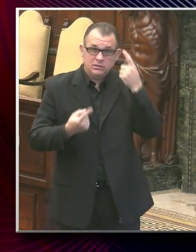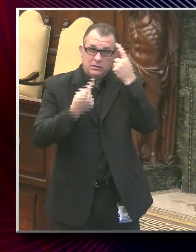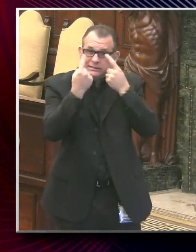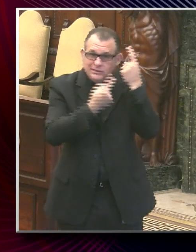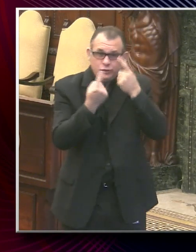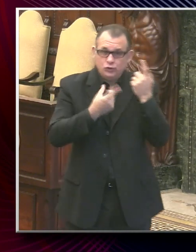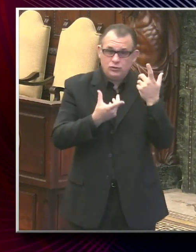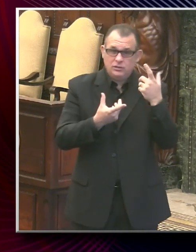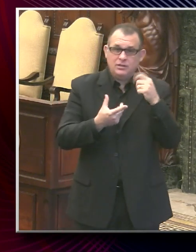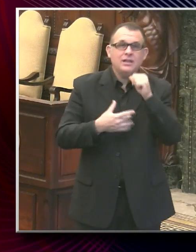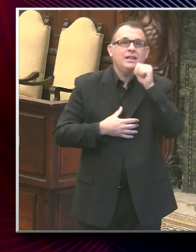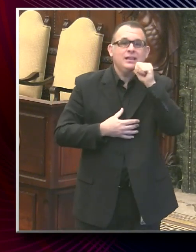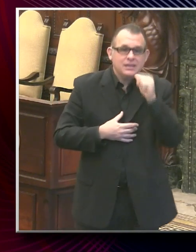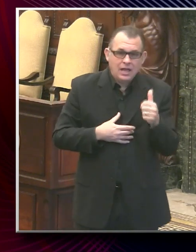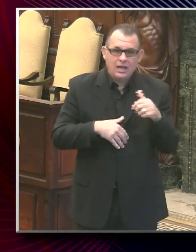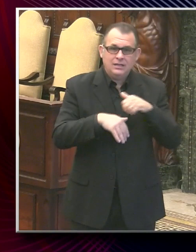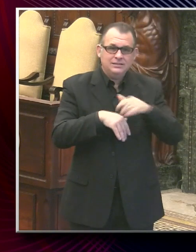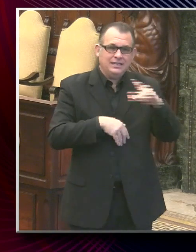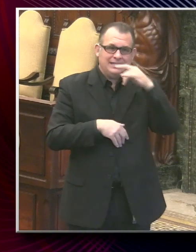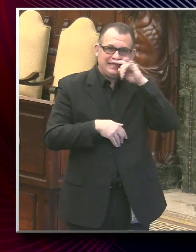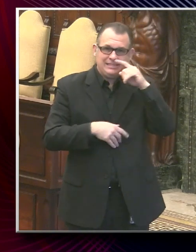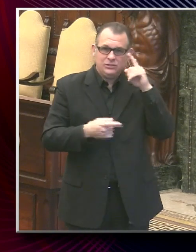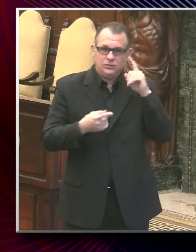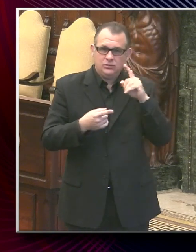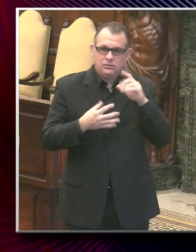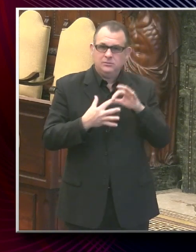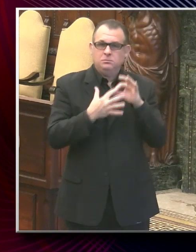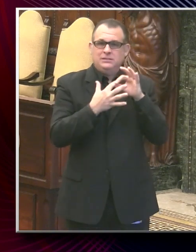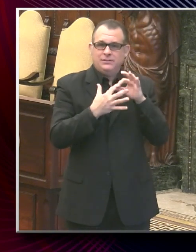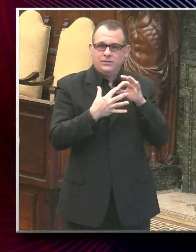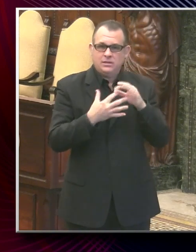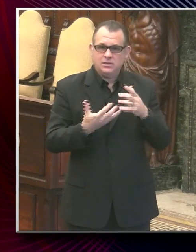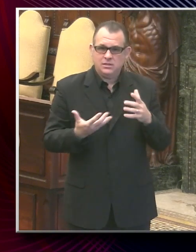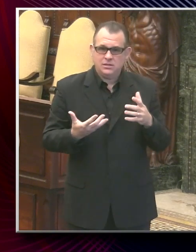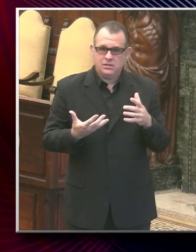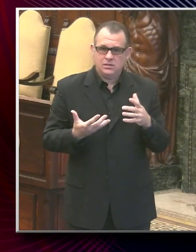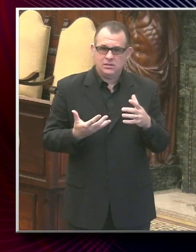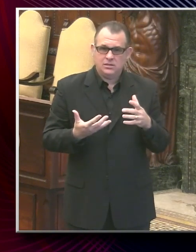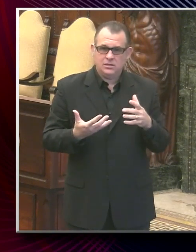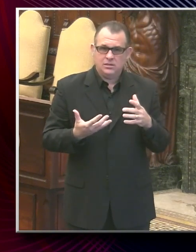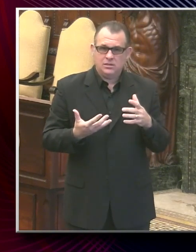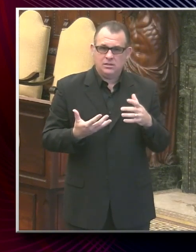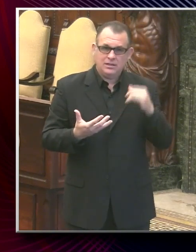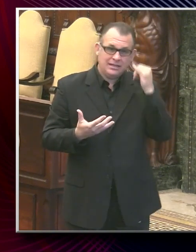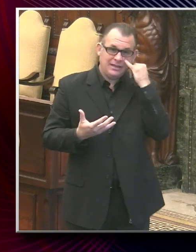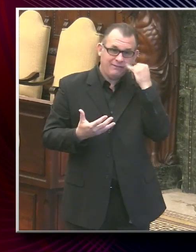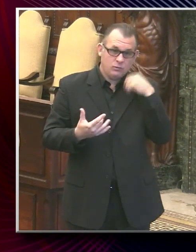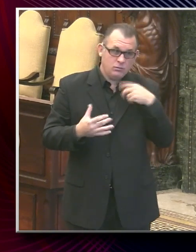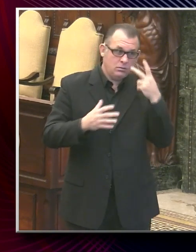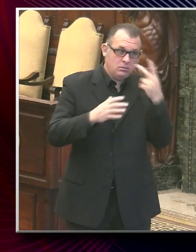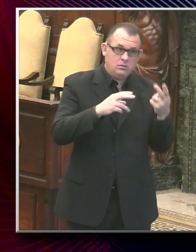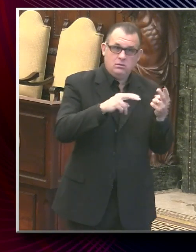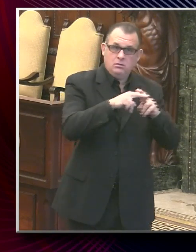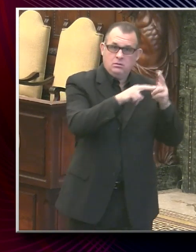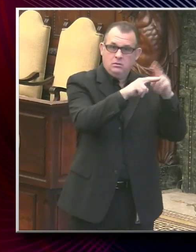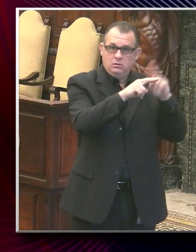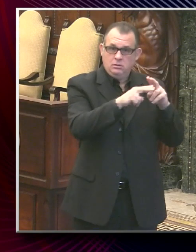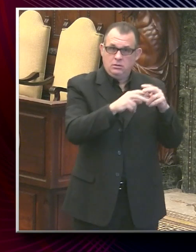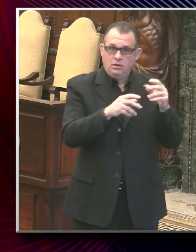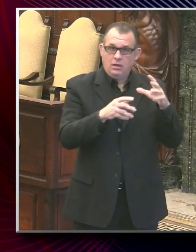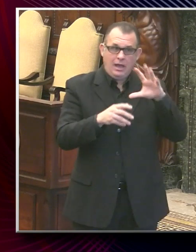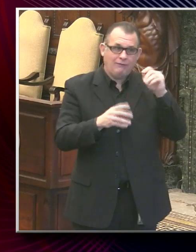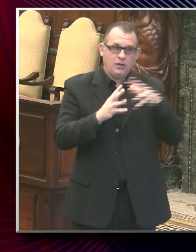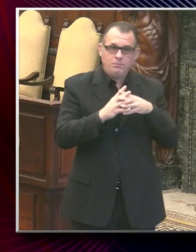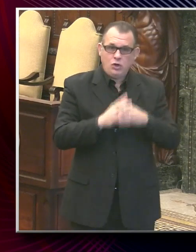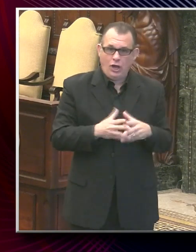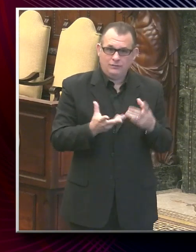not sending kids, particularly as we see surges in that particular population, not back to school?